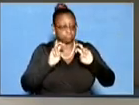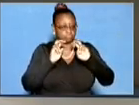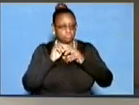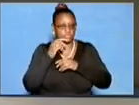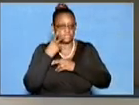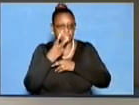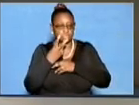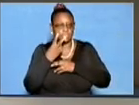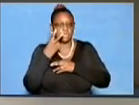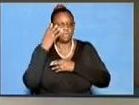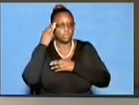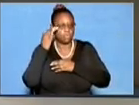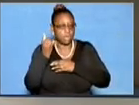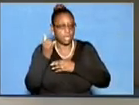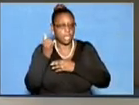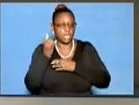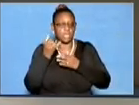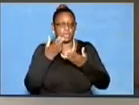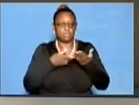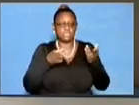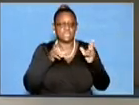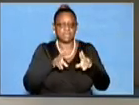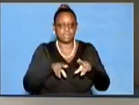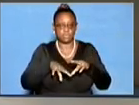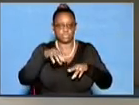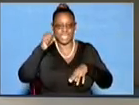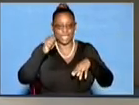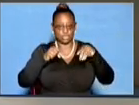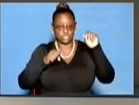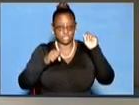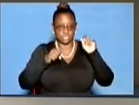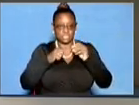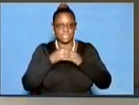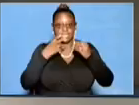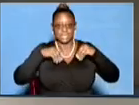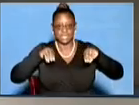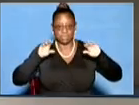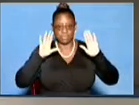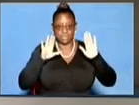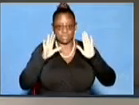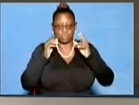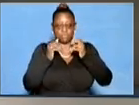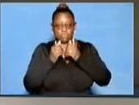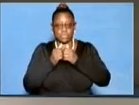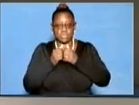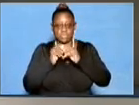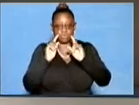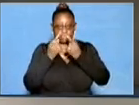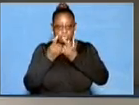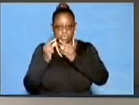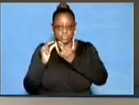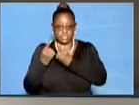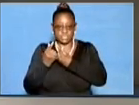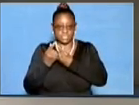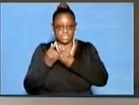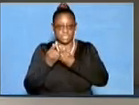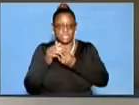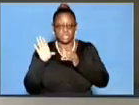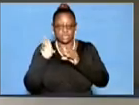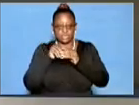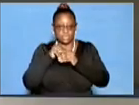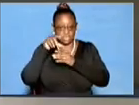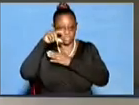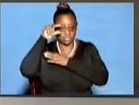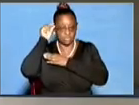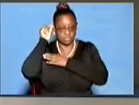the underlying or root causes of the outages. ERCO said it's committed to working with its stakeholders, including the government,